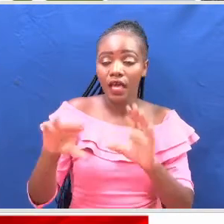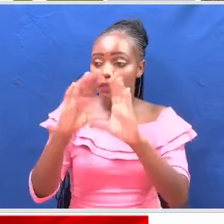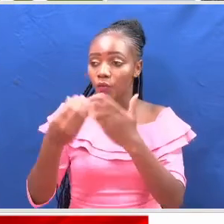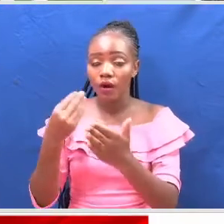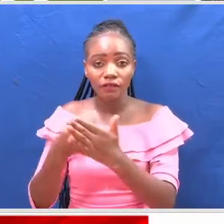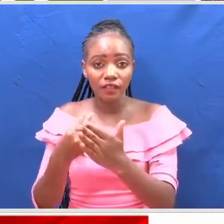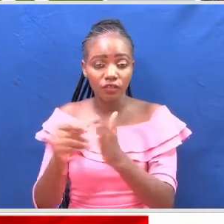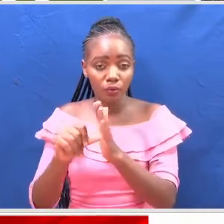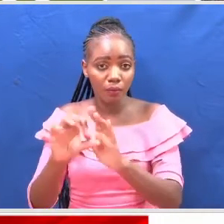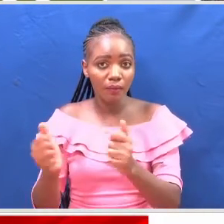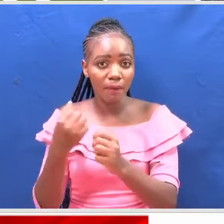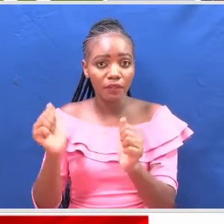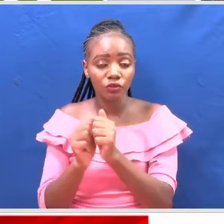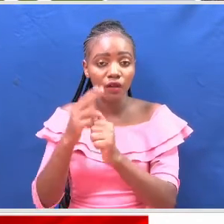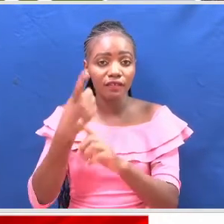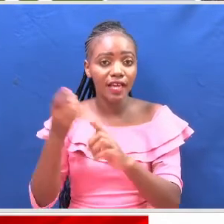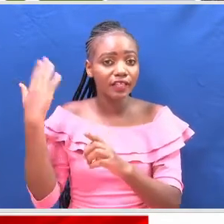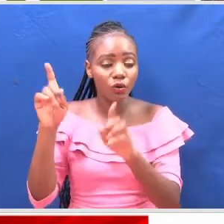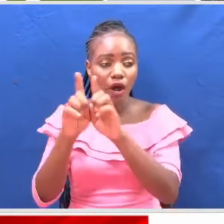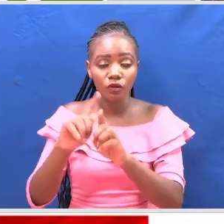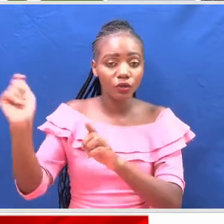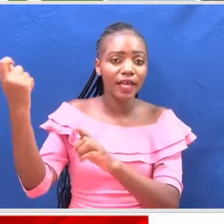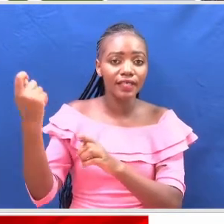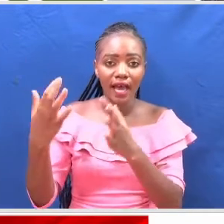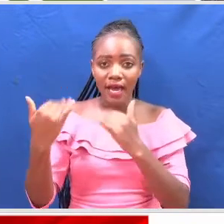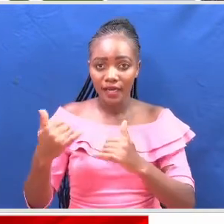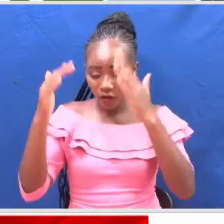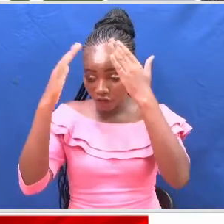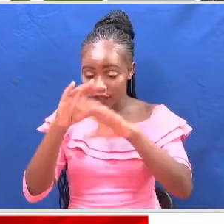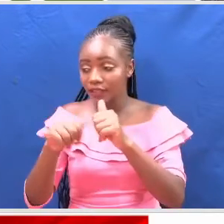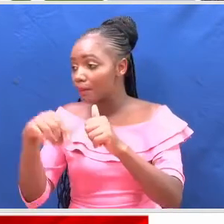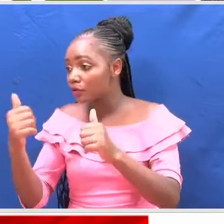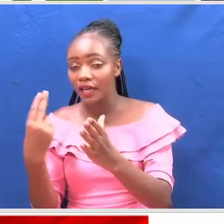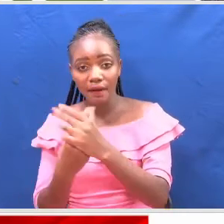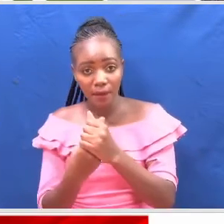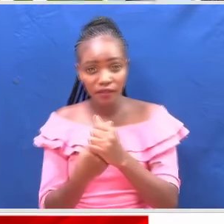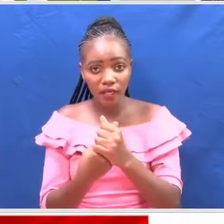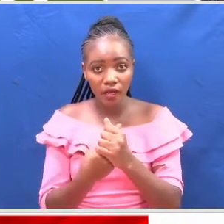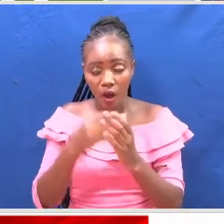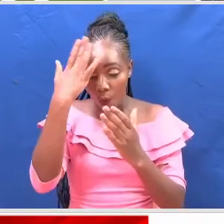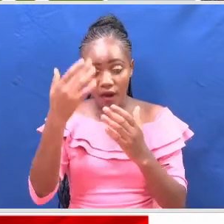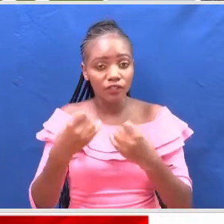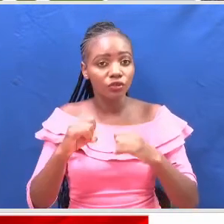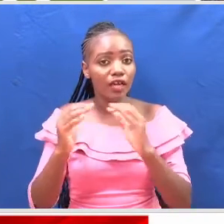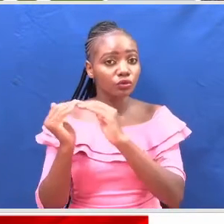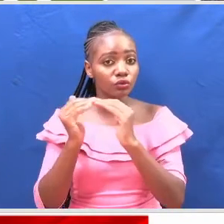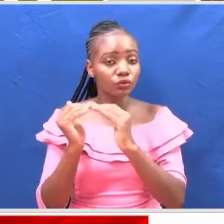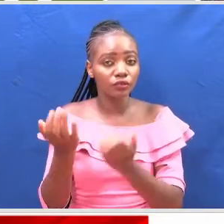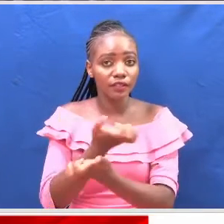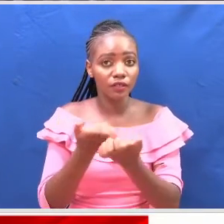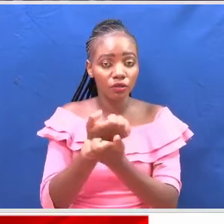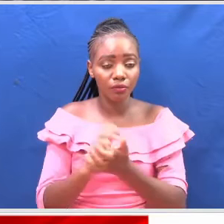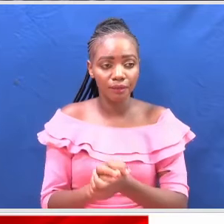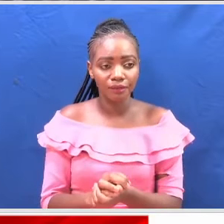crisis 12 years ago, forcing Kenya to turn to its global partners for loans to cushion its economy from the effects of the